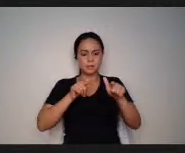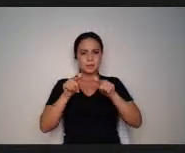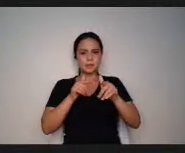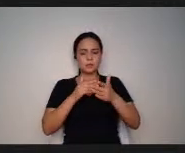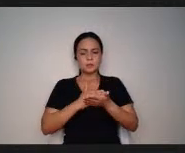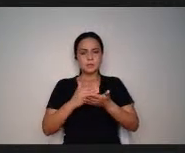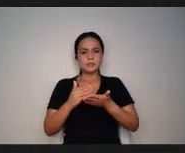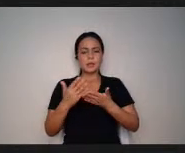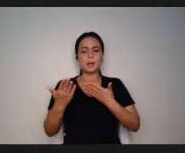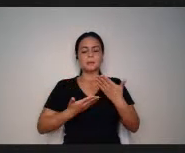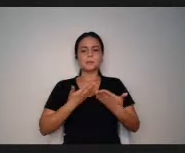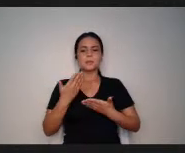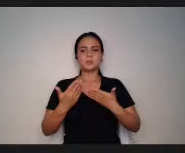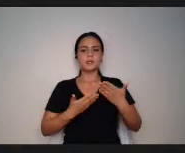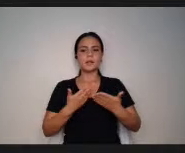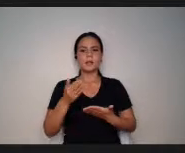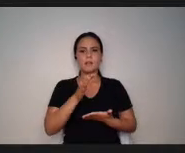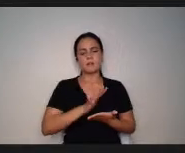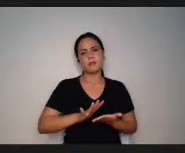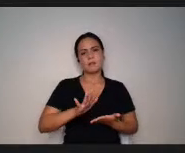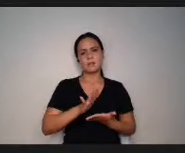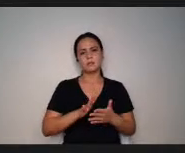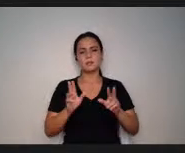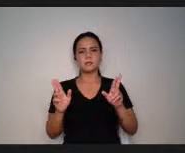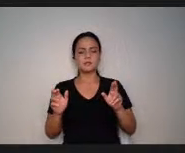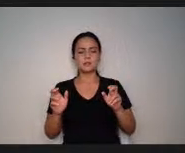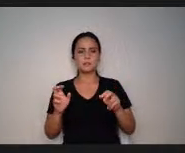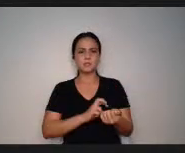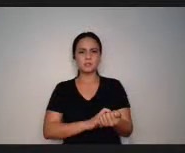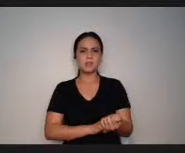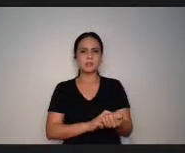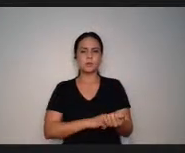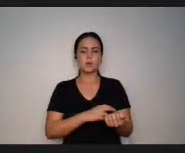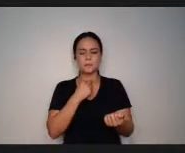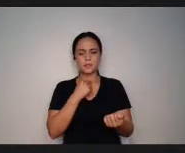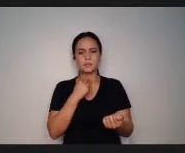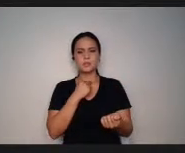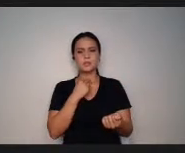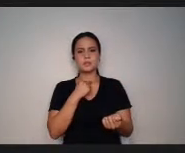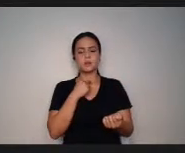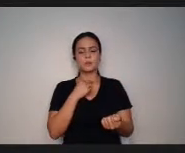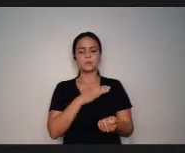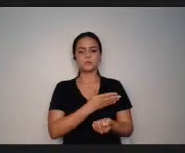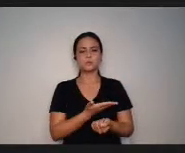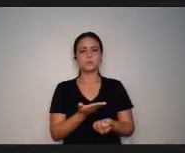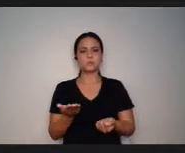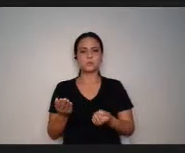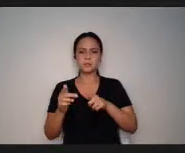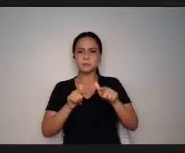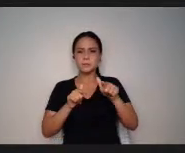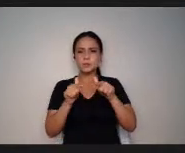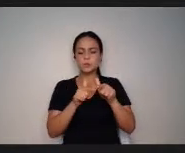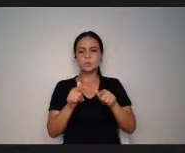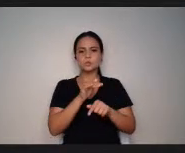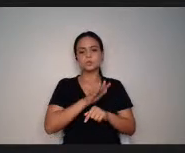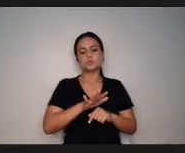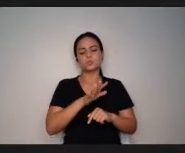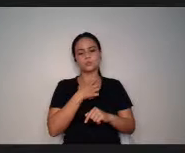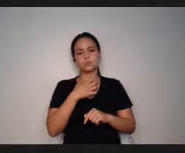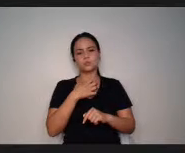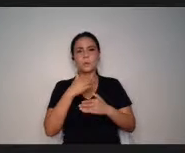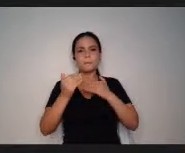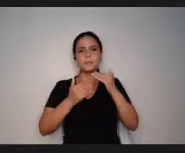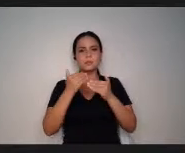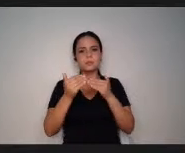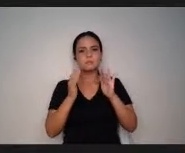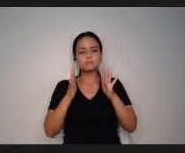work-related stress among employees with a very sophisticated step-by-step approach. In Canada, our